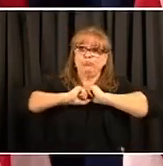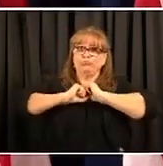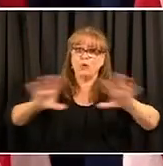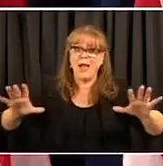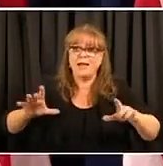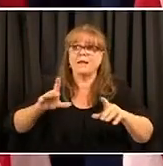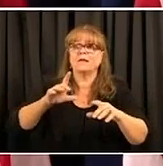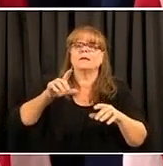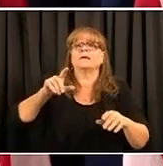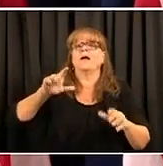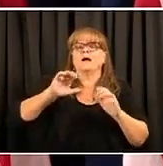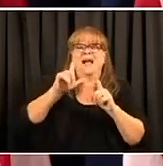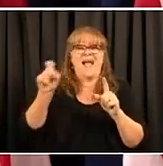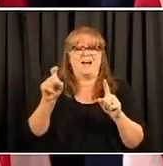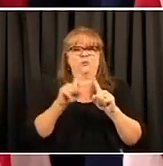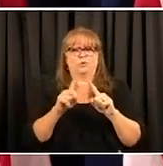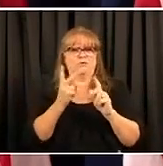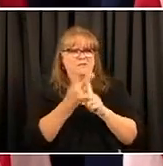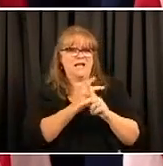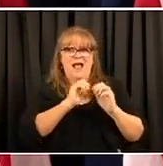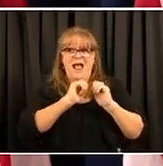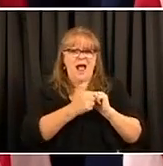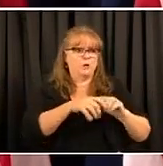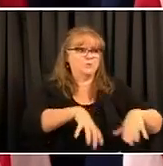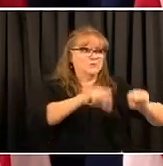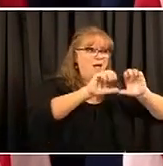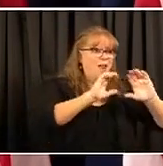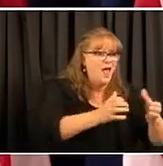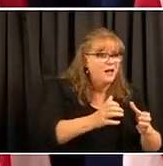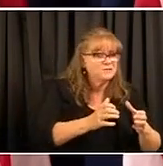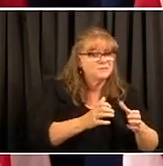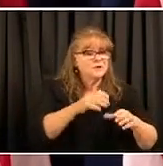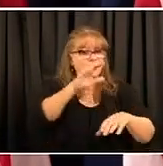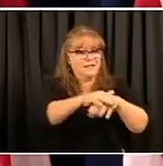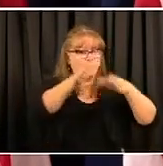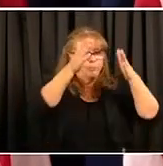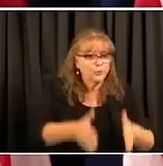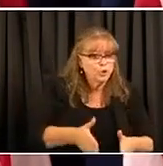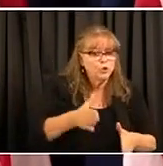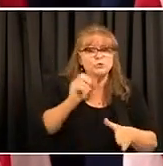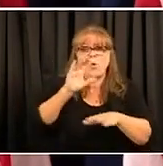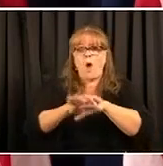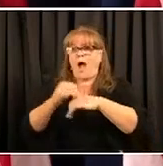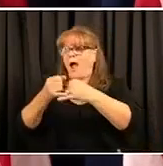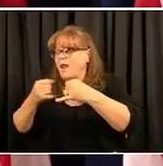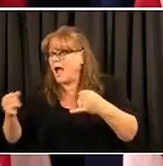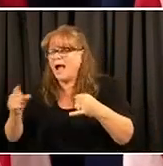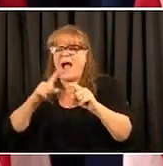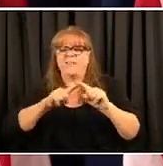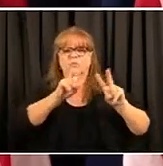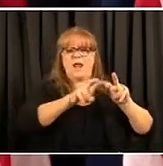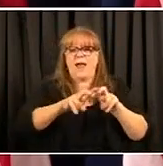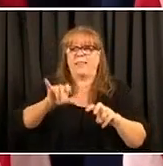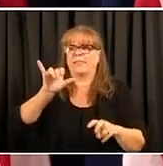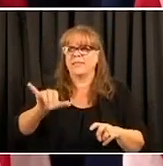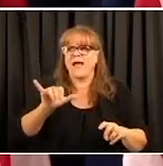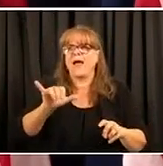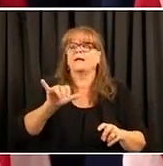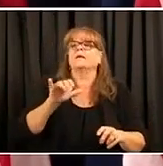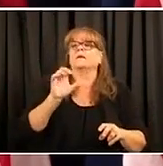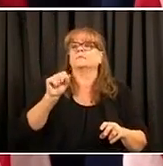and how they do that. And they really had those. They had that contingency developed from the beginning, knowing that might be a possibility at some